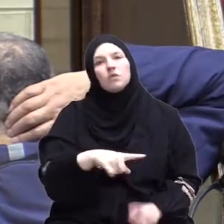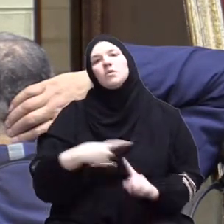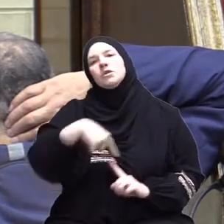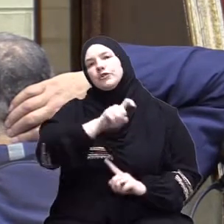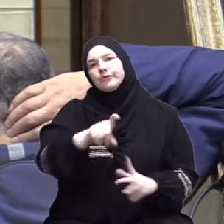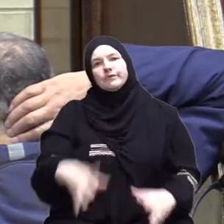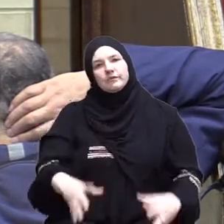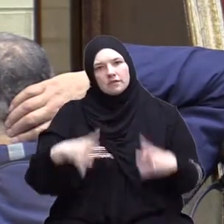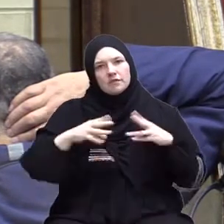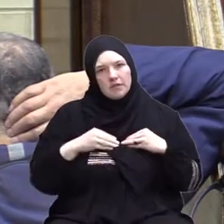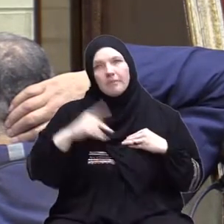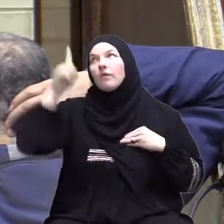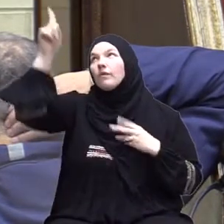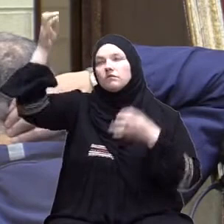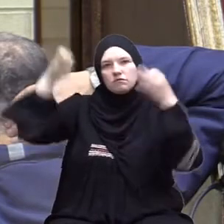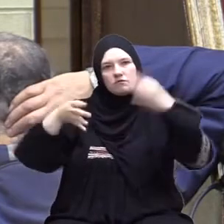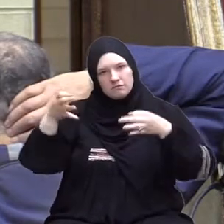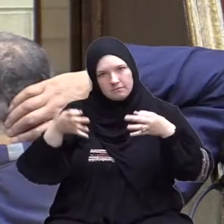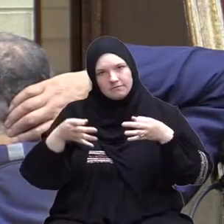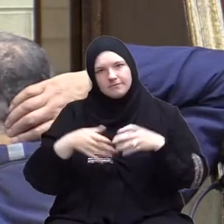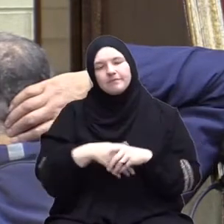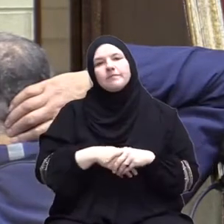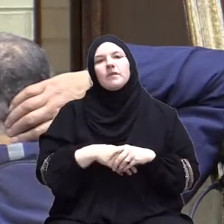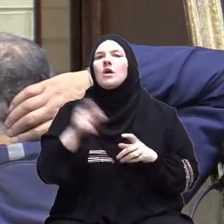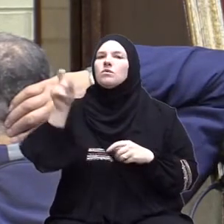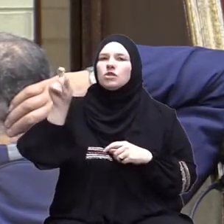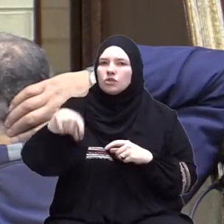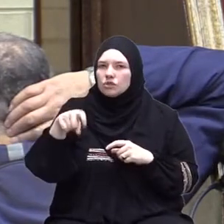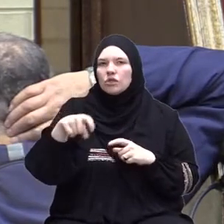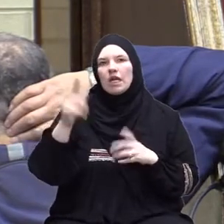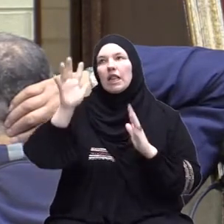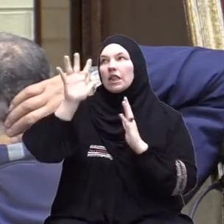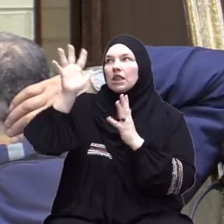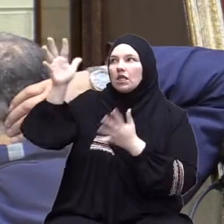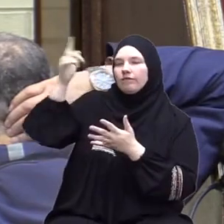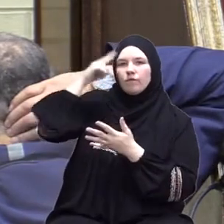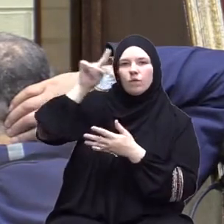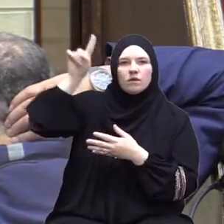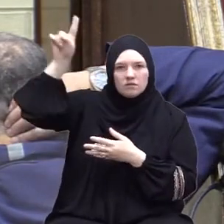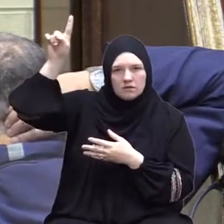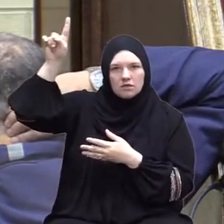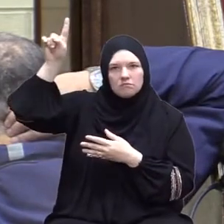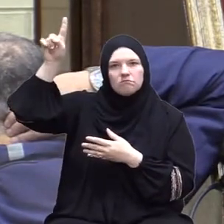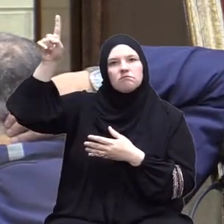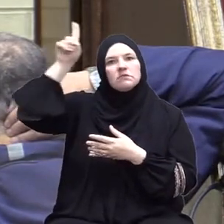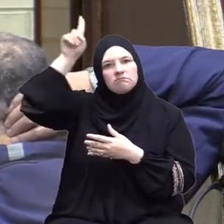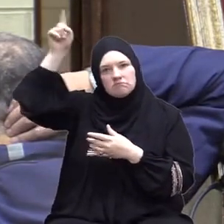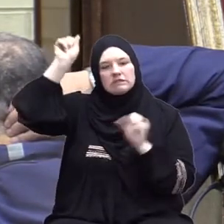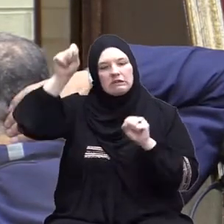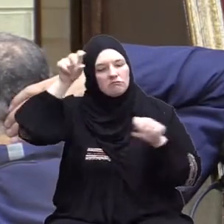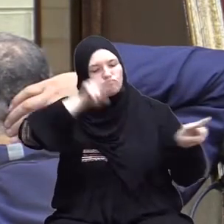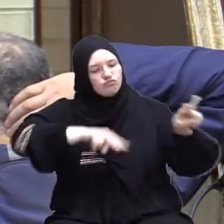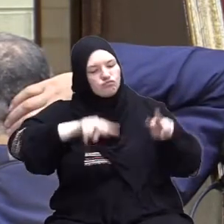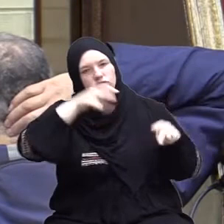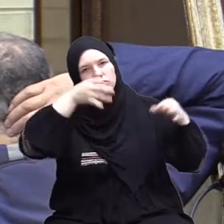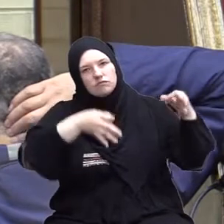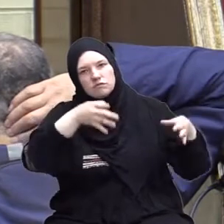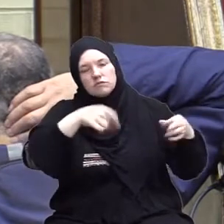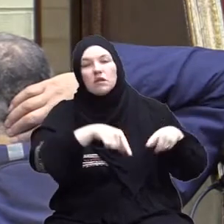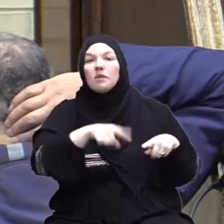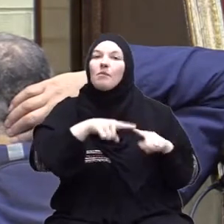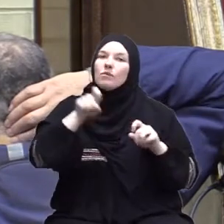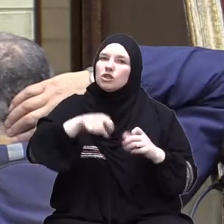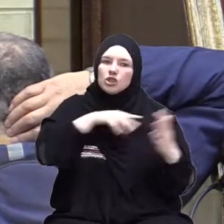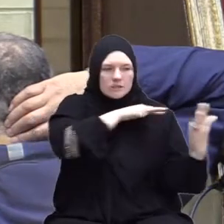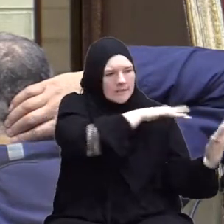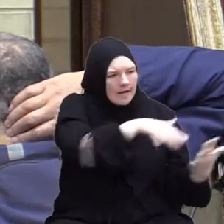opinion. We should accept the judgment of Allah, and we should leave it for Him to make the judgment.